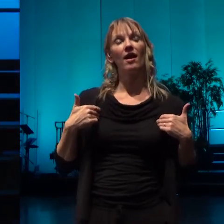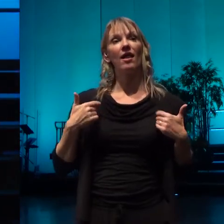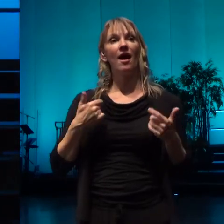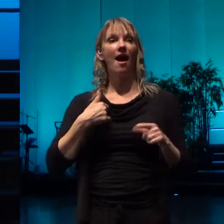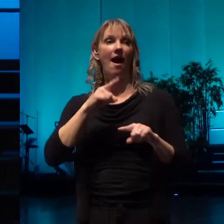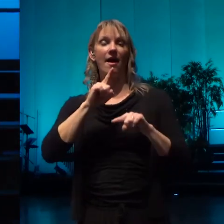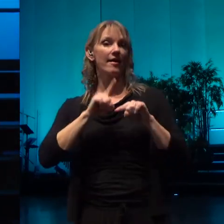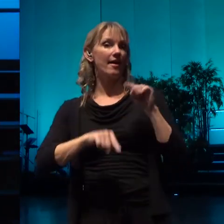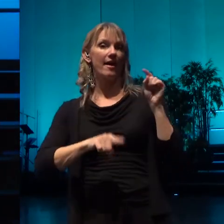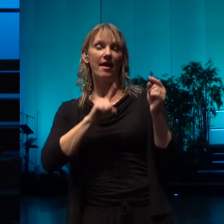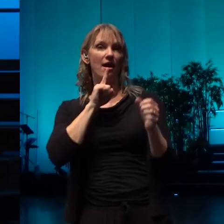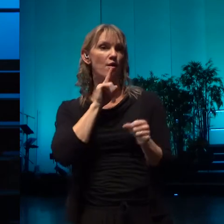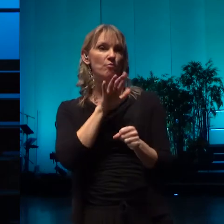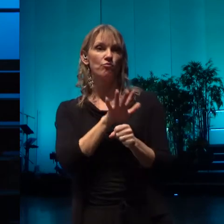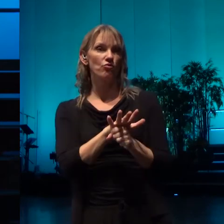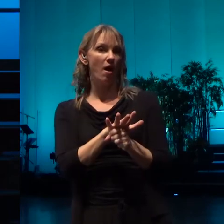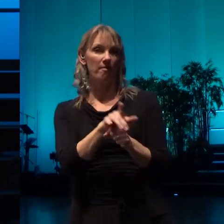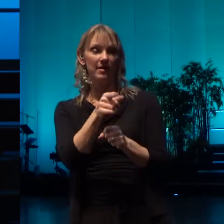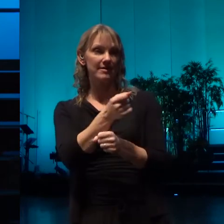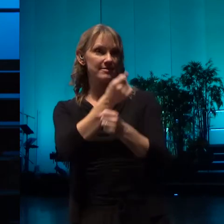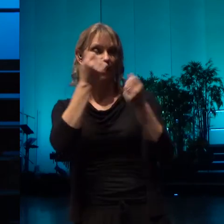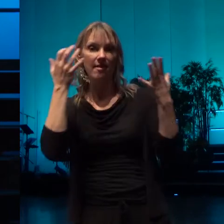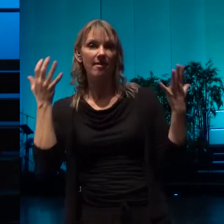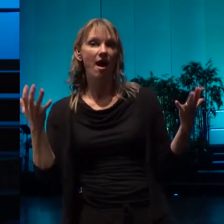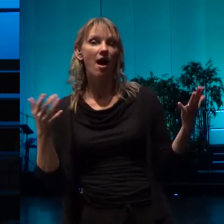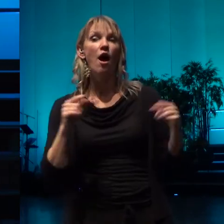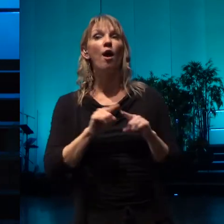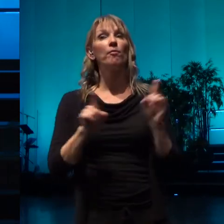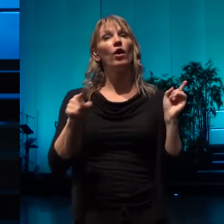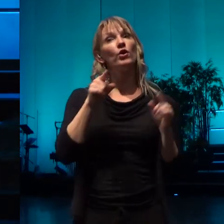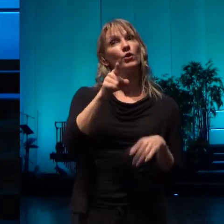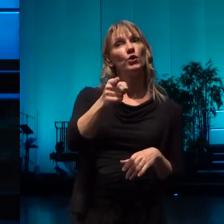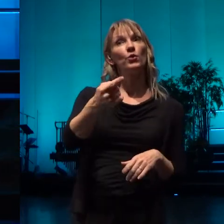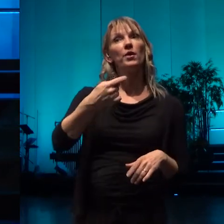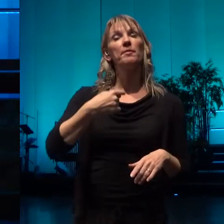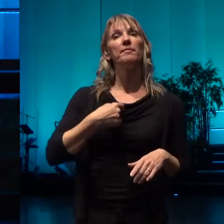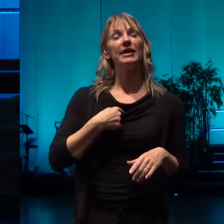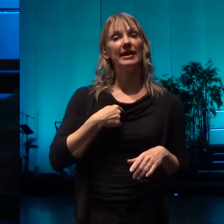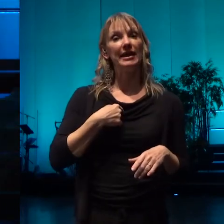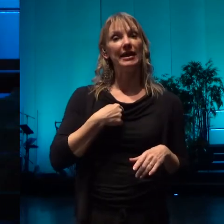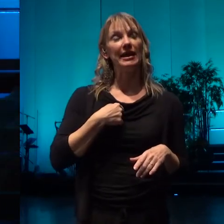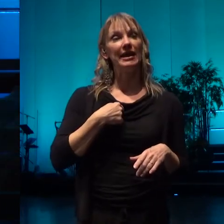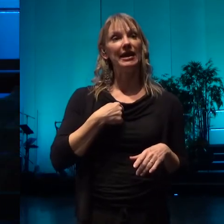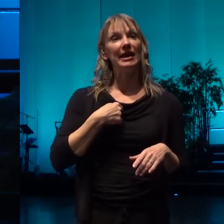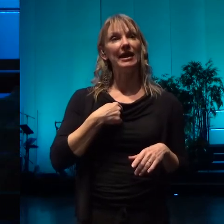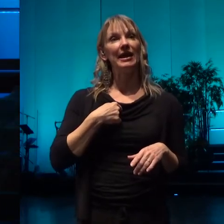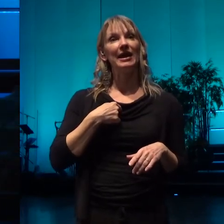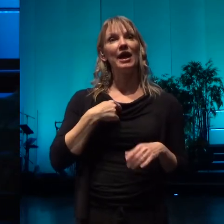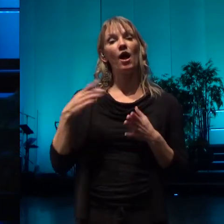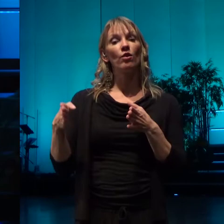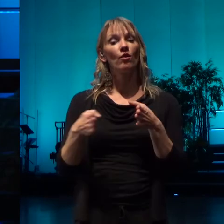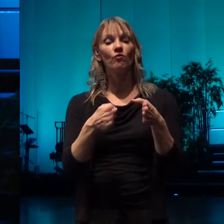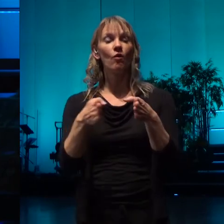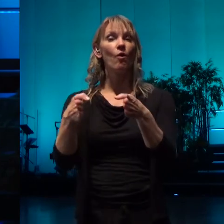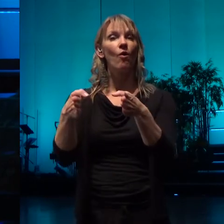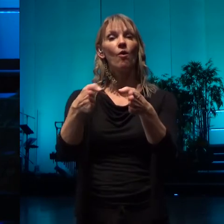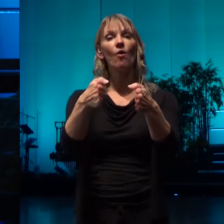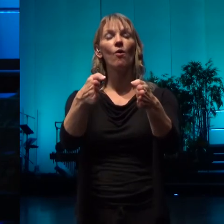can't promise you a lot, but you and me and the road